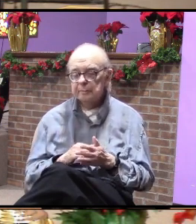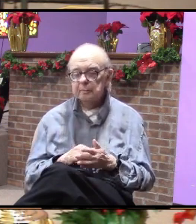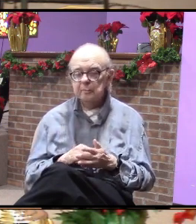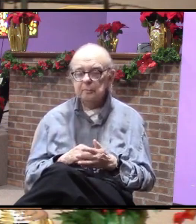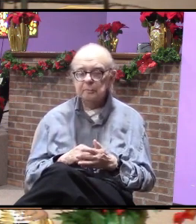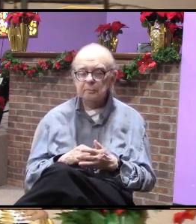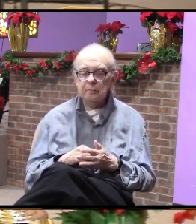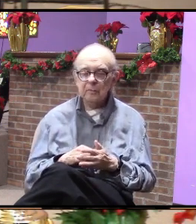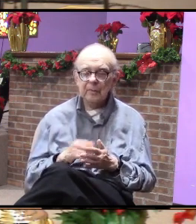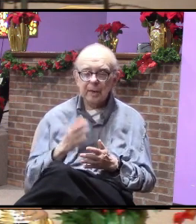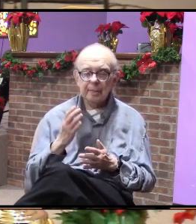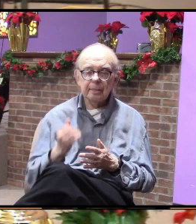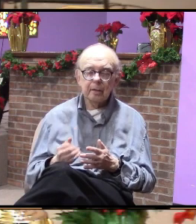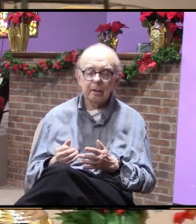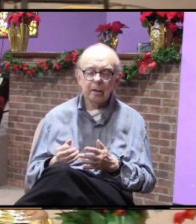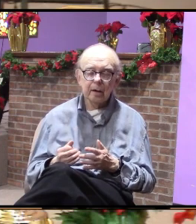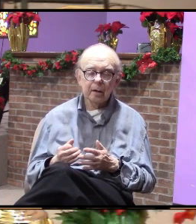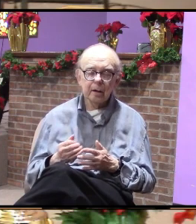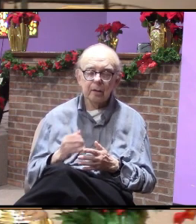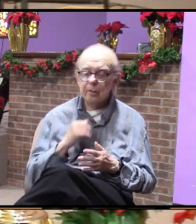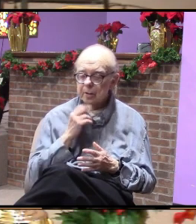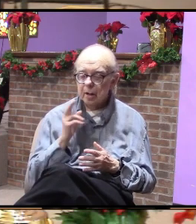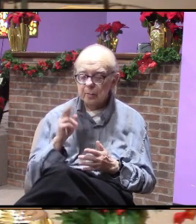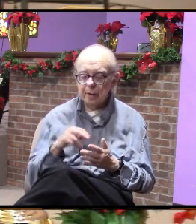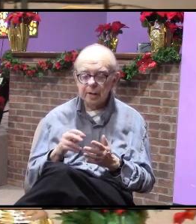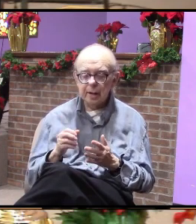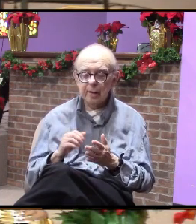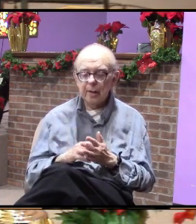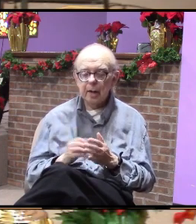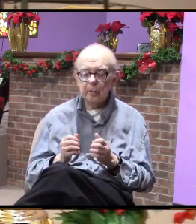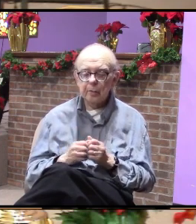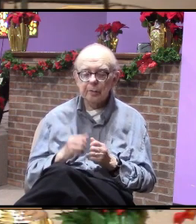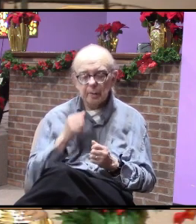And that's why I won't read it with her anymore.